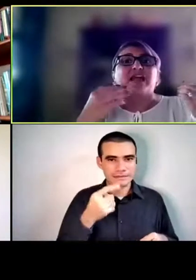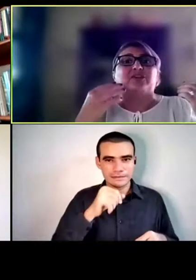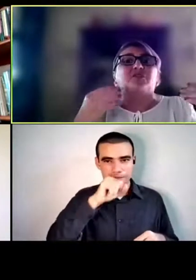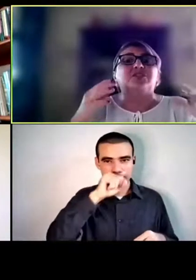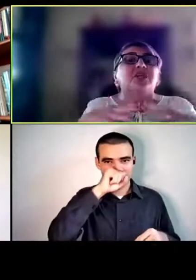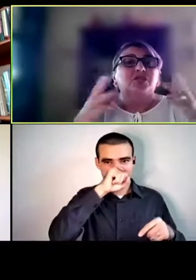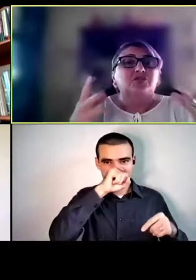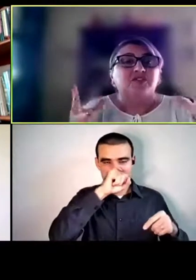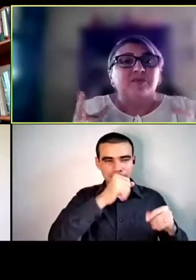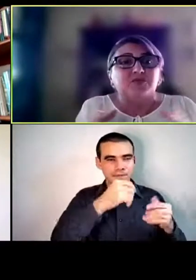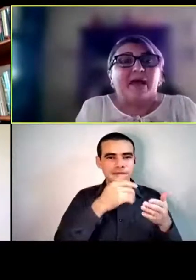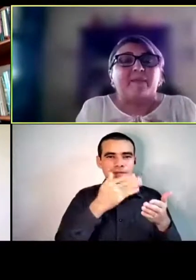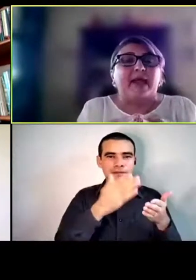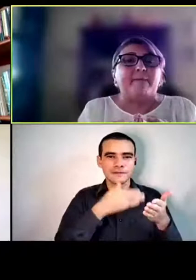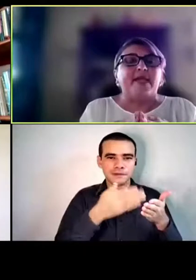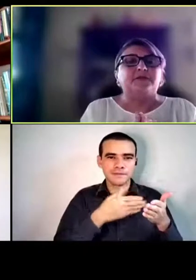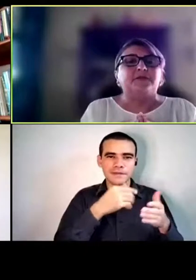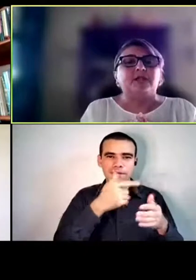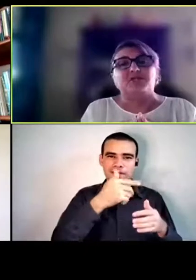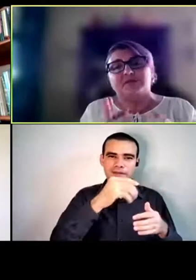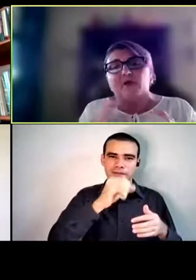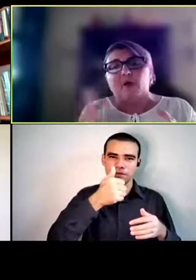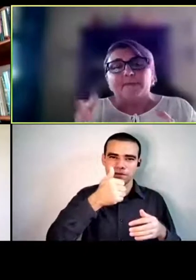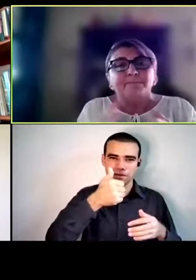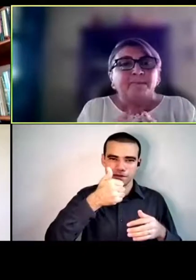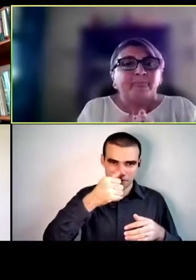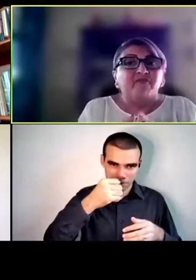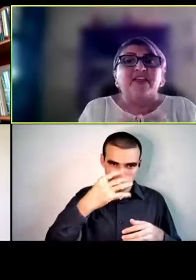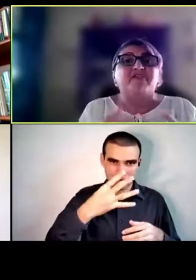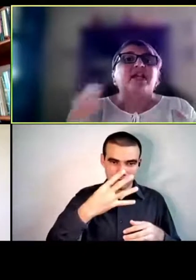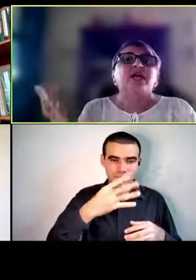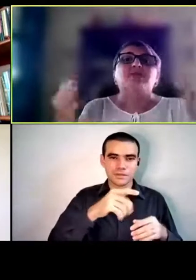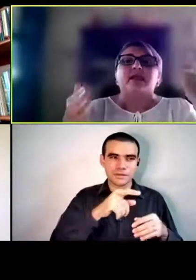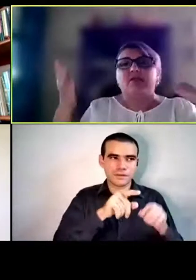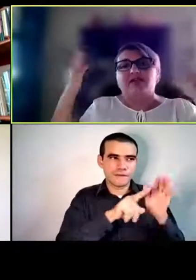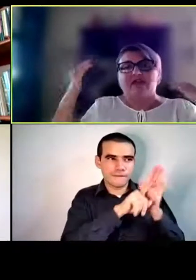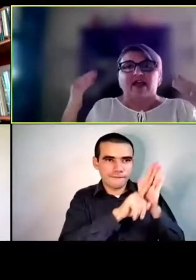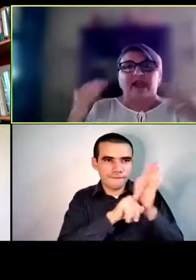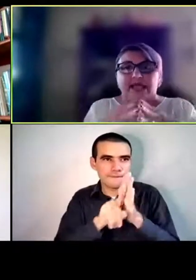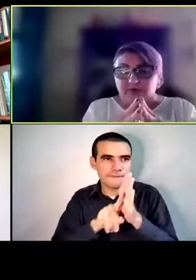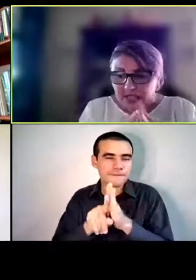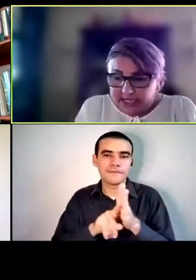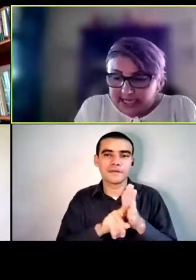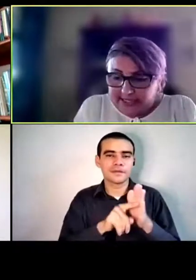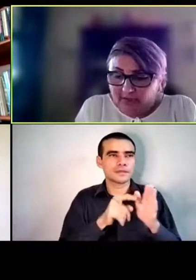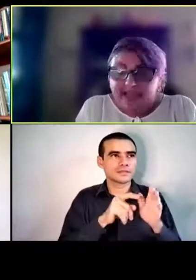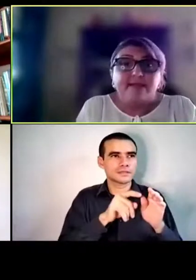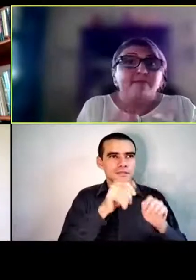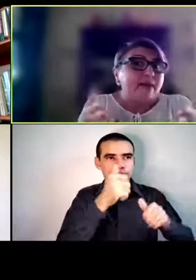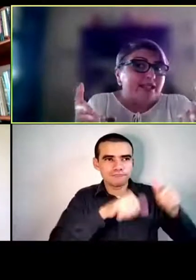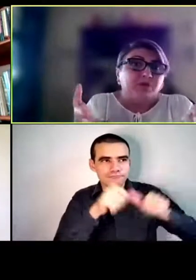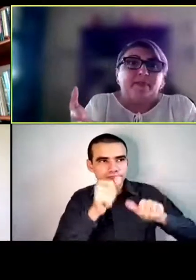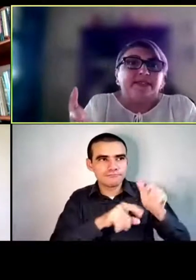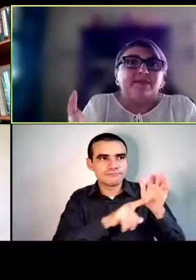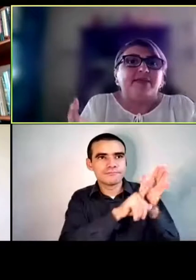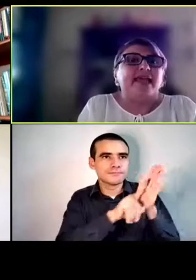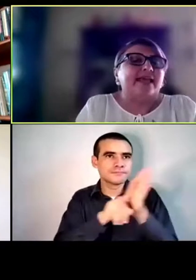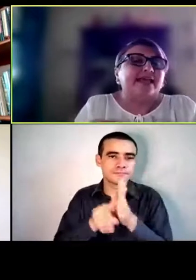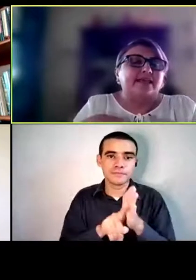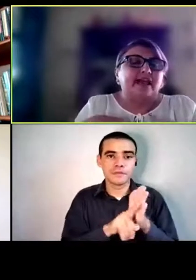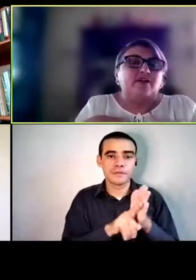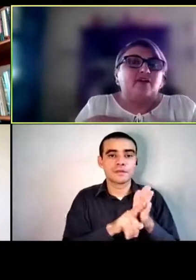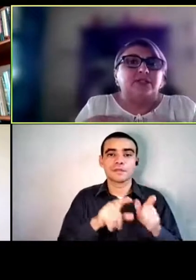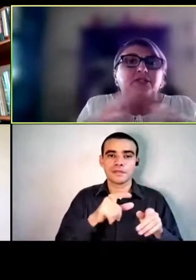the, I was reading a magazine in 2014 and we mapped and we verified what